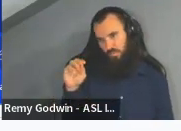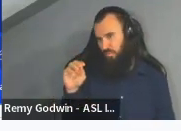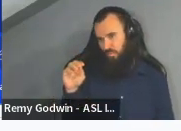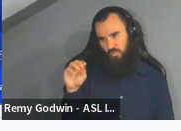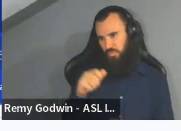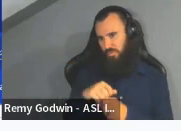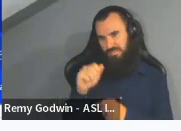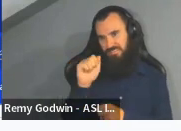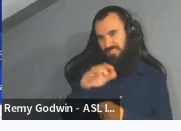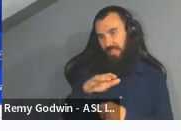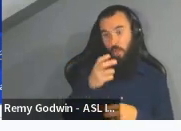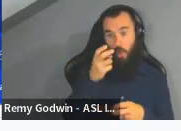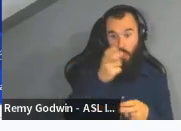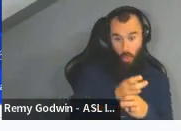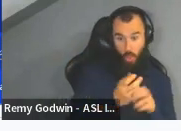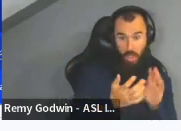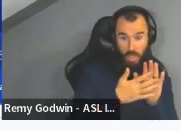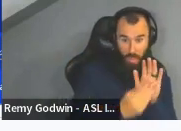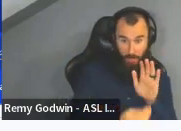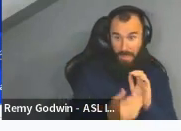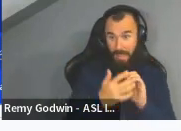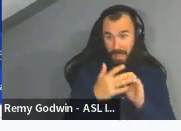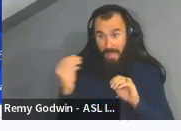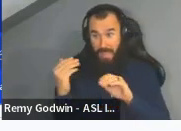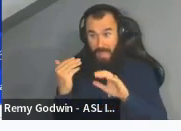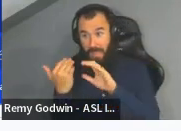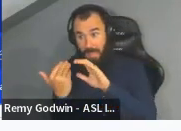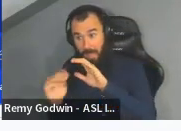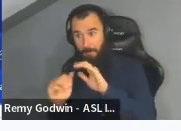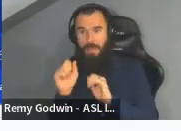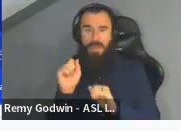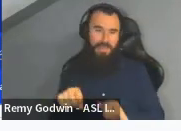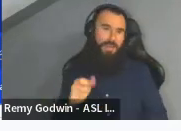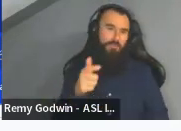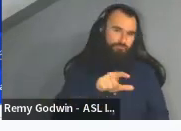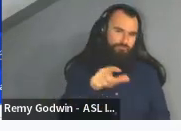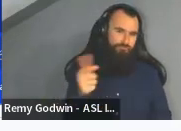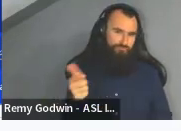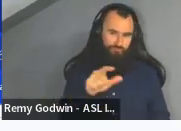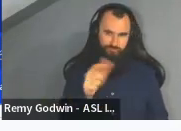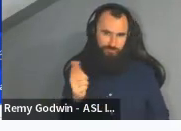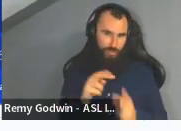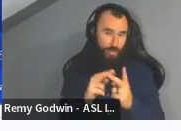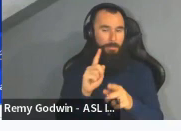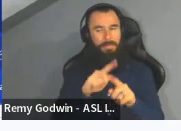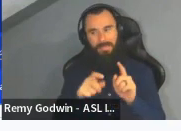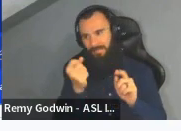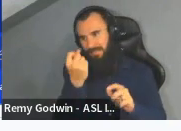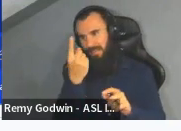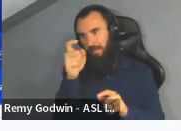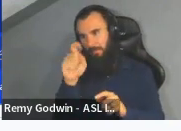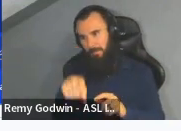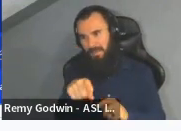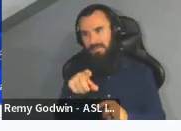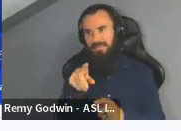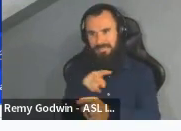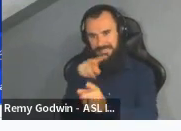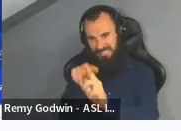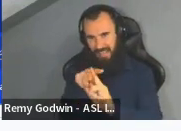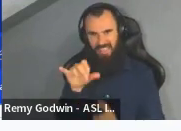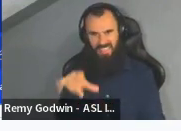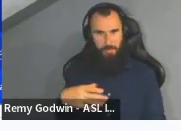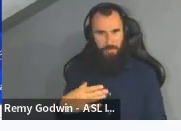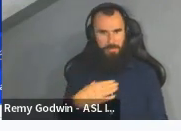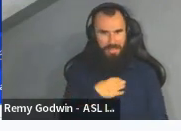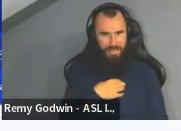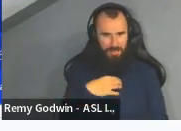hard copy and an email. You can do just one or the other, but the complaint must be signed or it will not be accepted. And